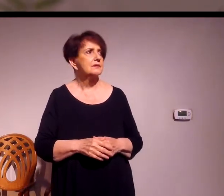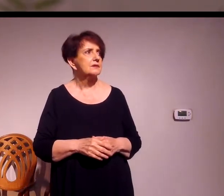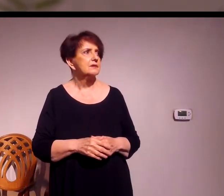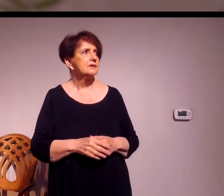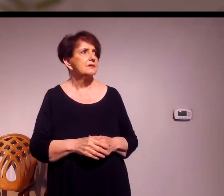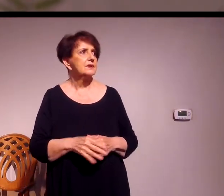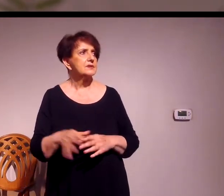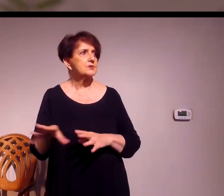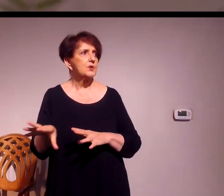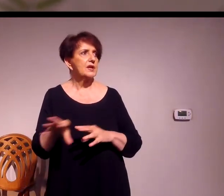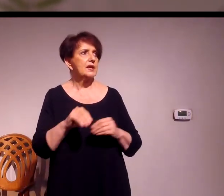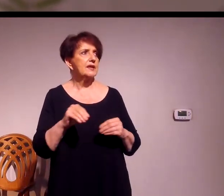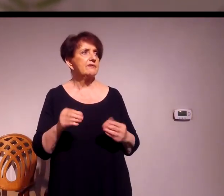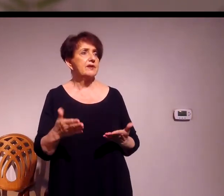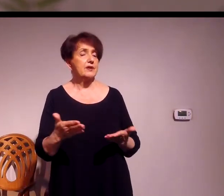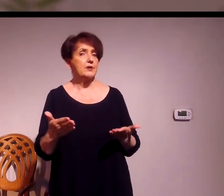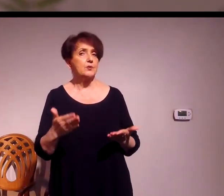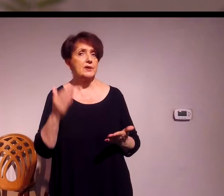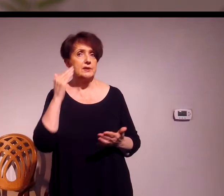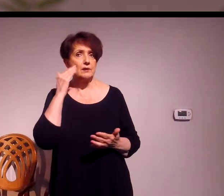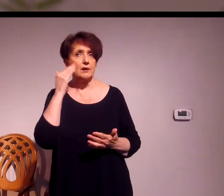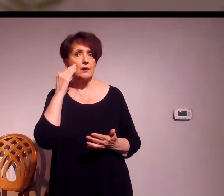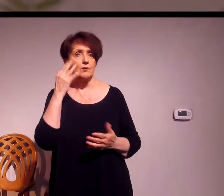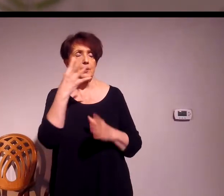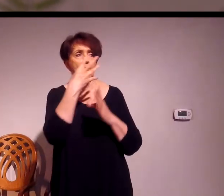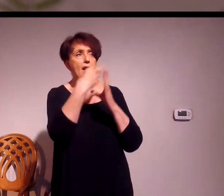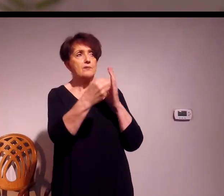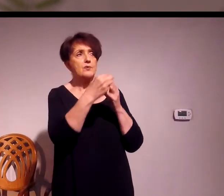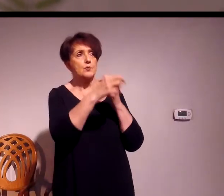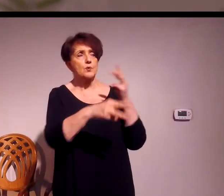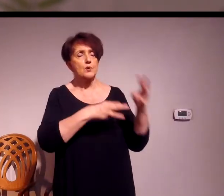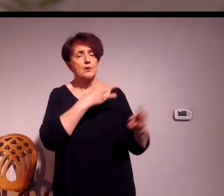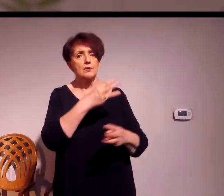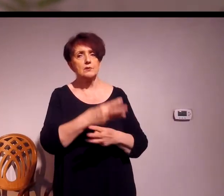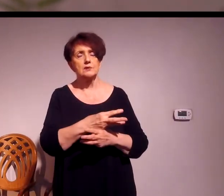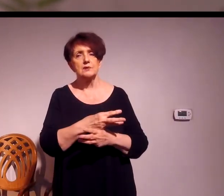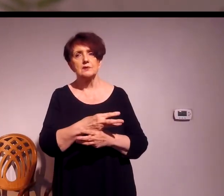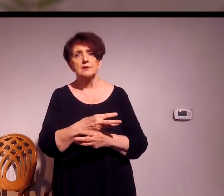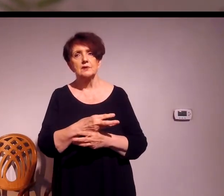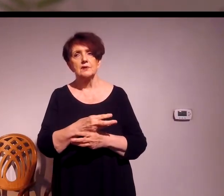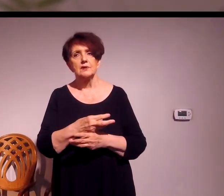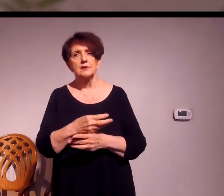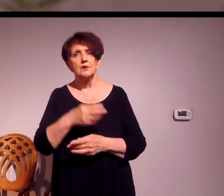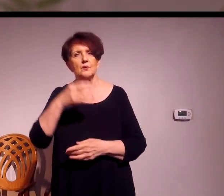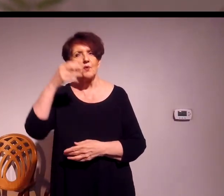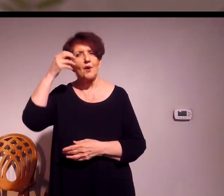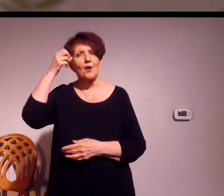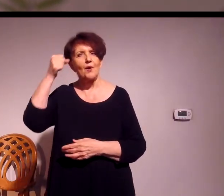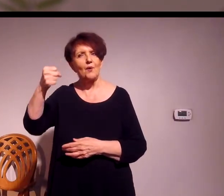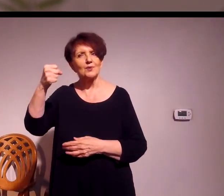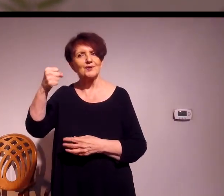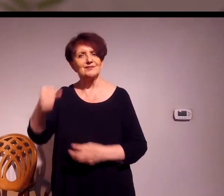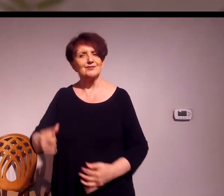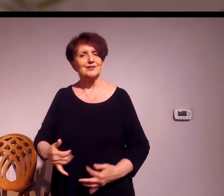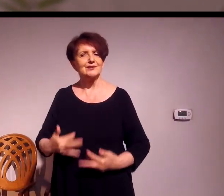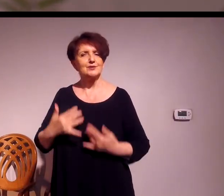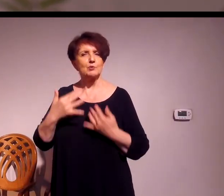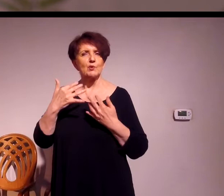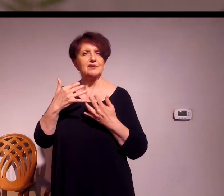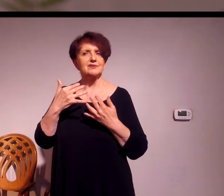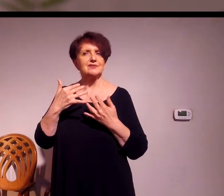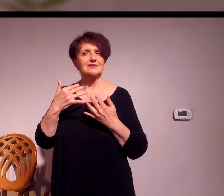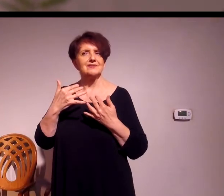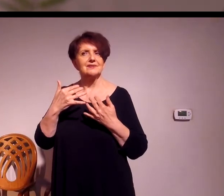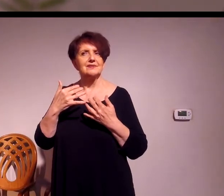And as we leave here, we know that we will go out into the world and we'll hold on to today's inspirations. We'll